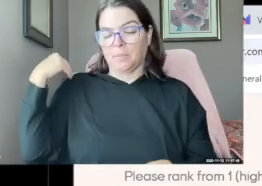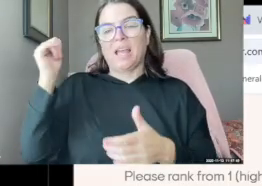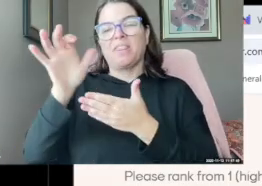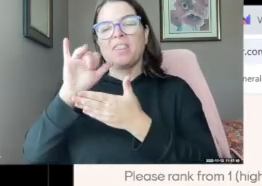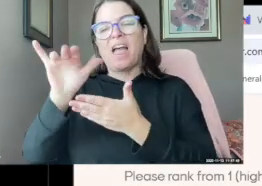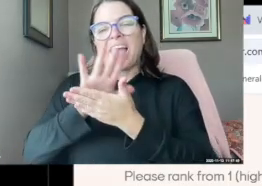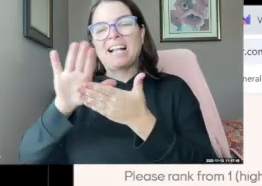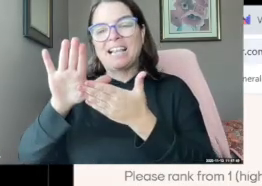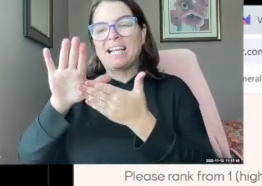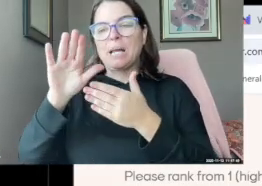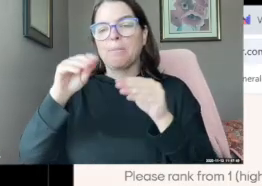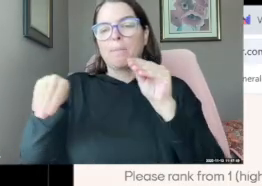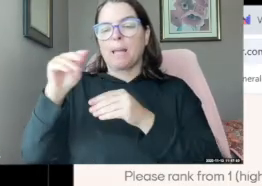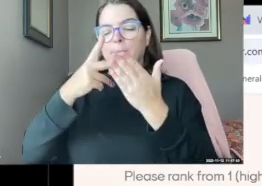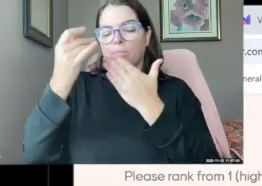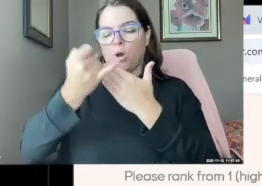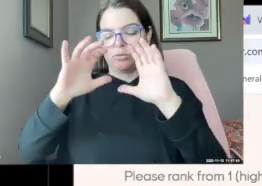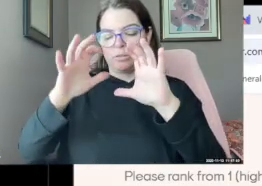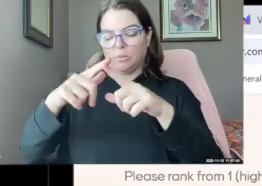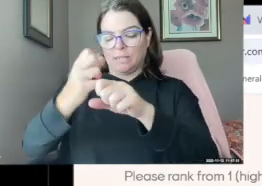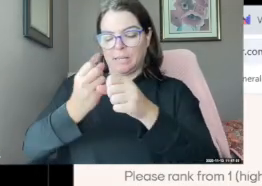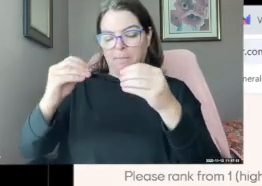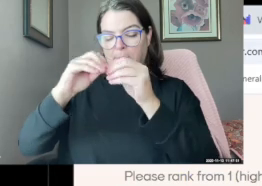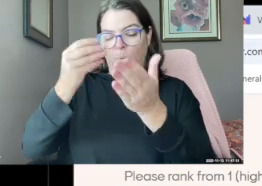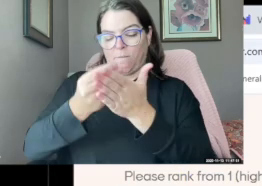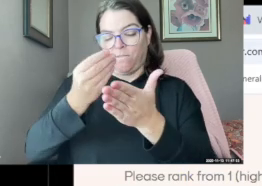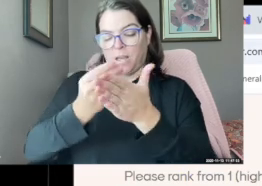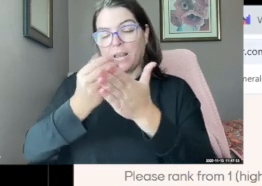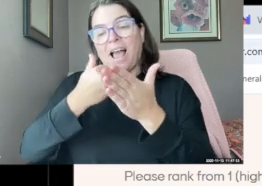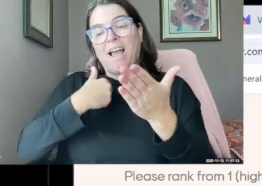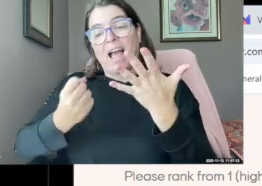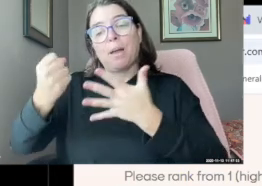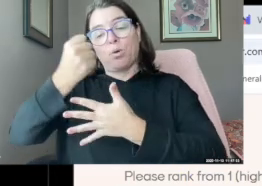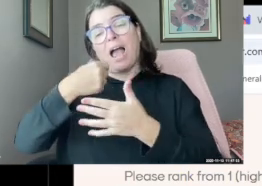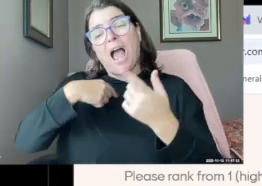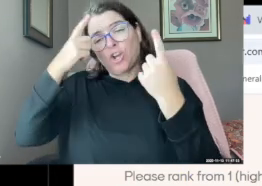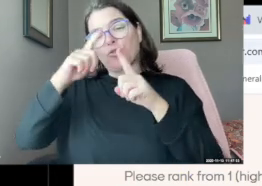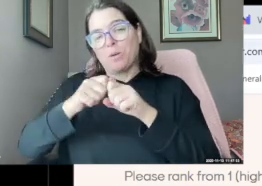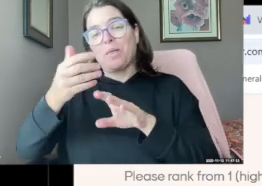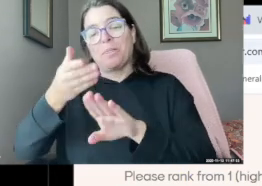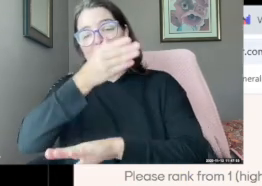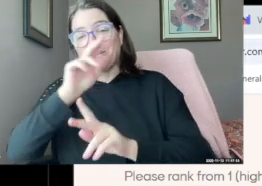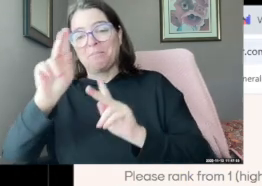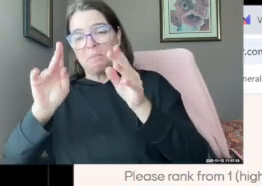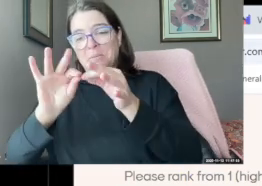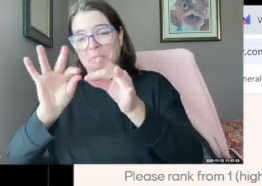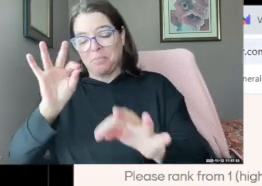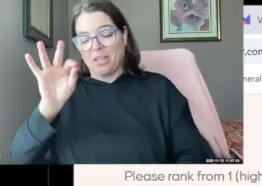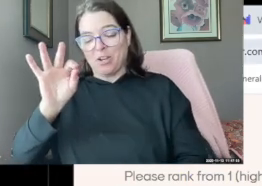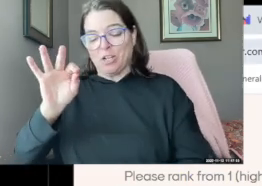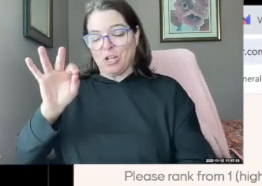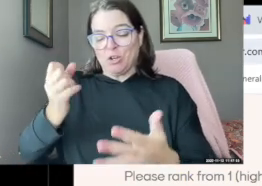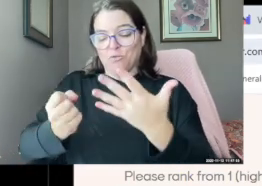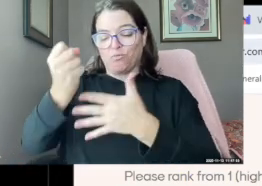through the CCI suite. We ranked in the past table and then this one, the Clean Mobility Project Suite, to receive